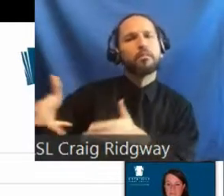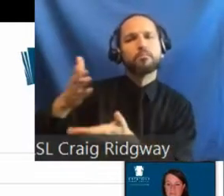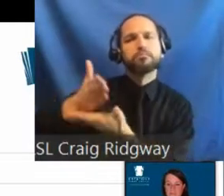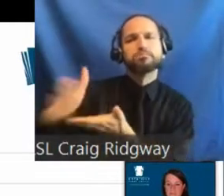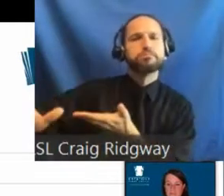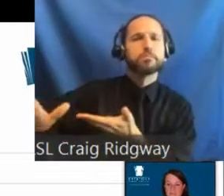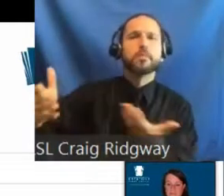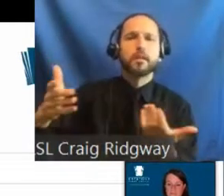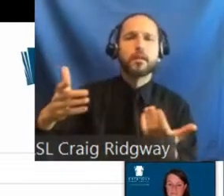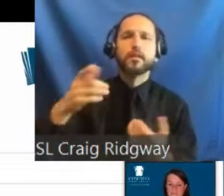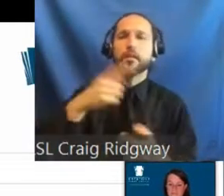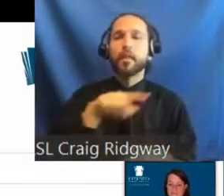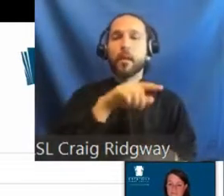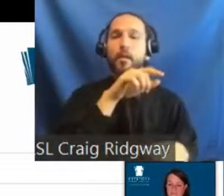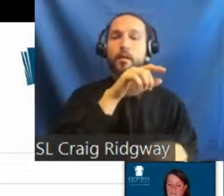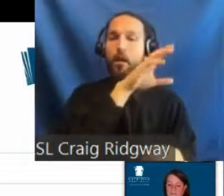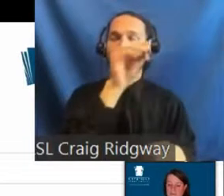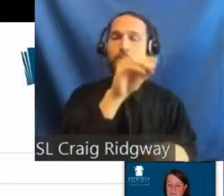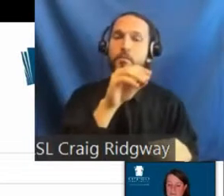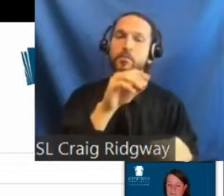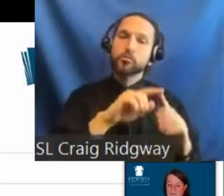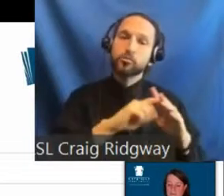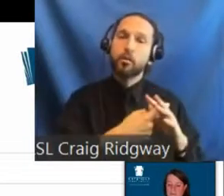as employers recovered from the pandemic.